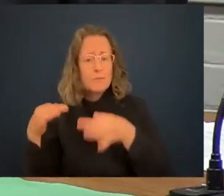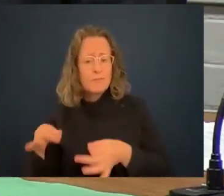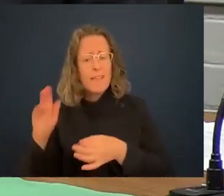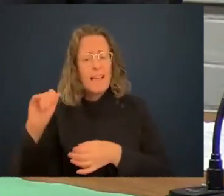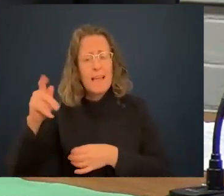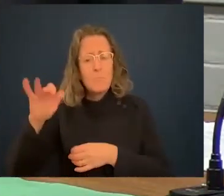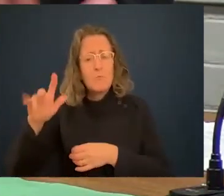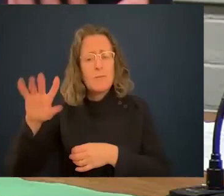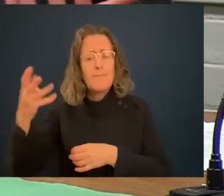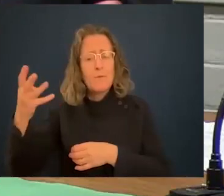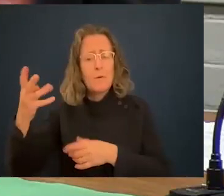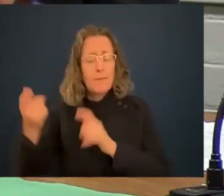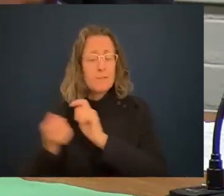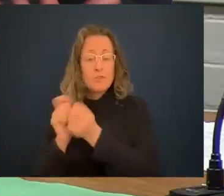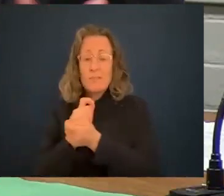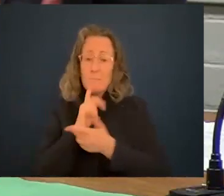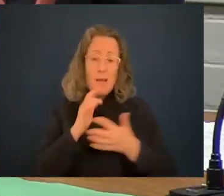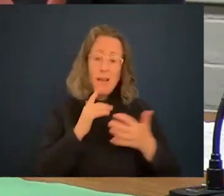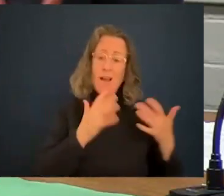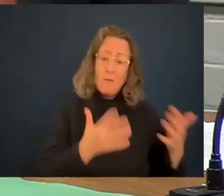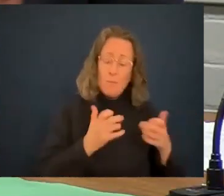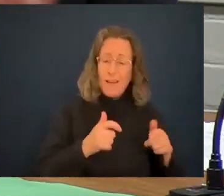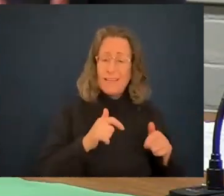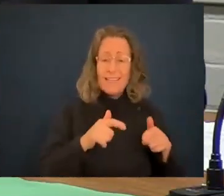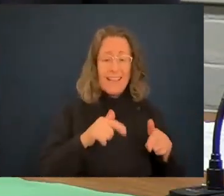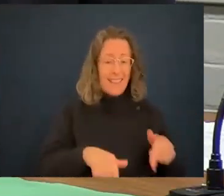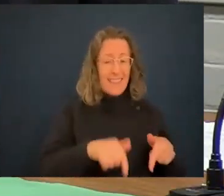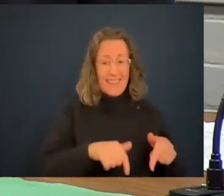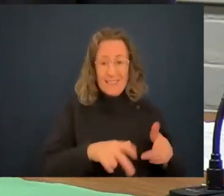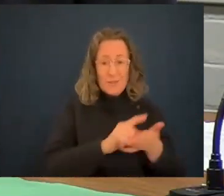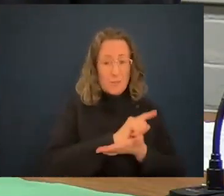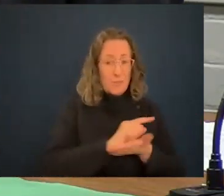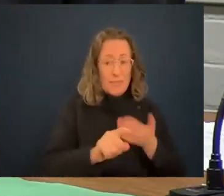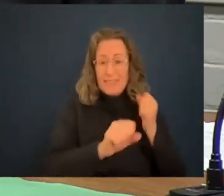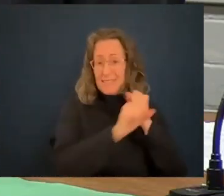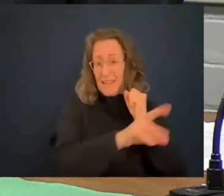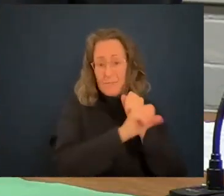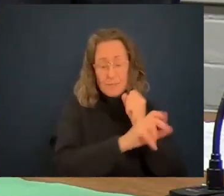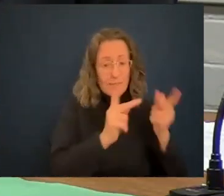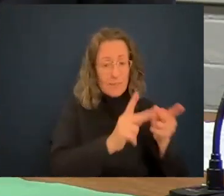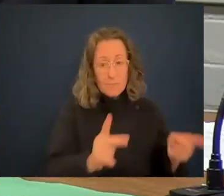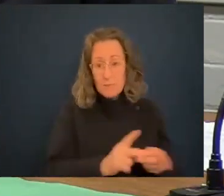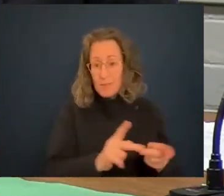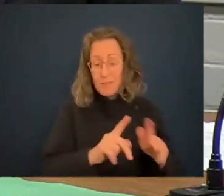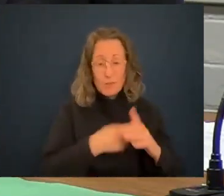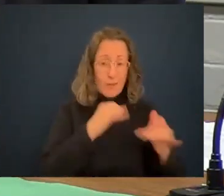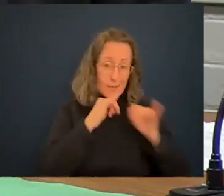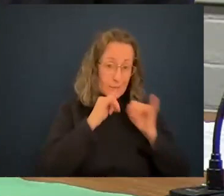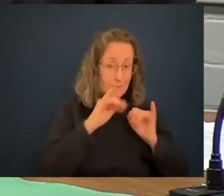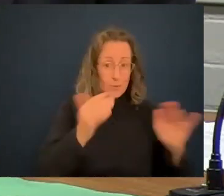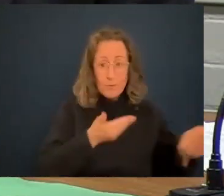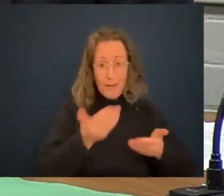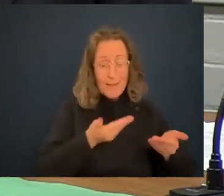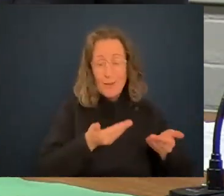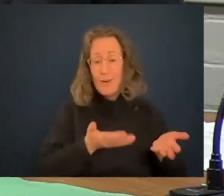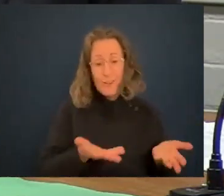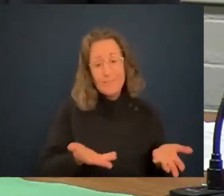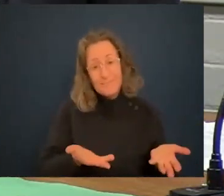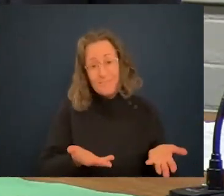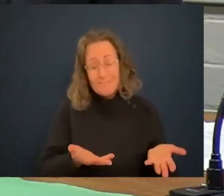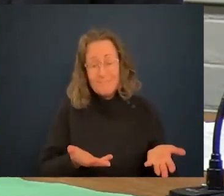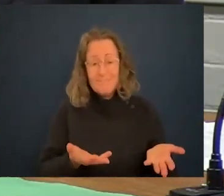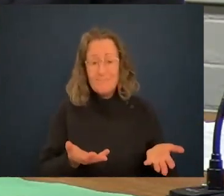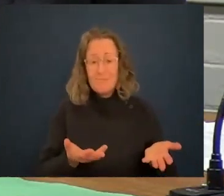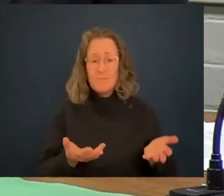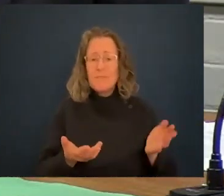and start hiring that that's the the only urgency that I see around this so okay don't think you need a contingency it is